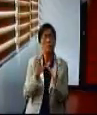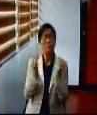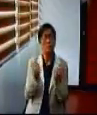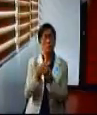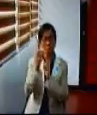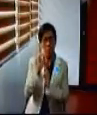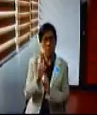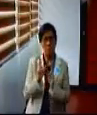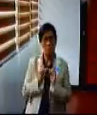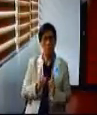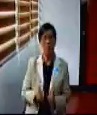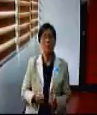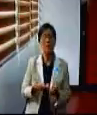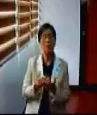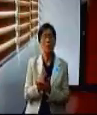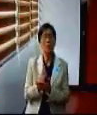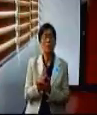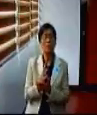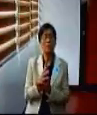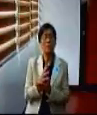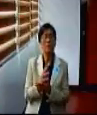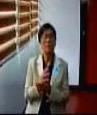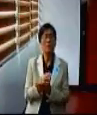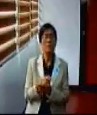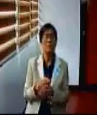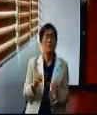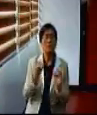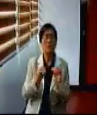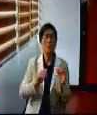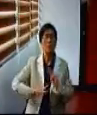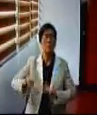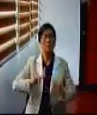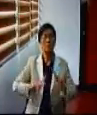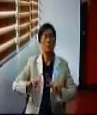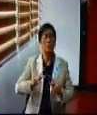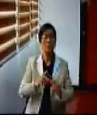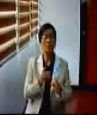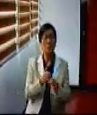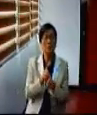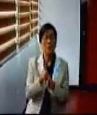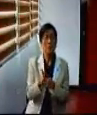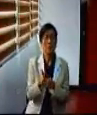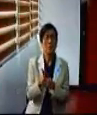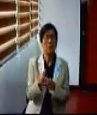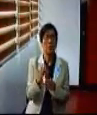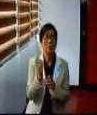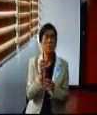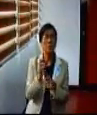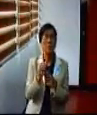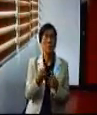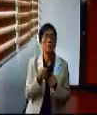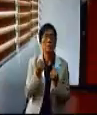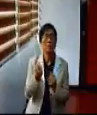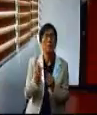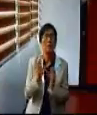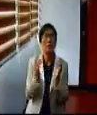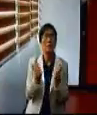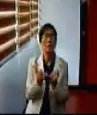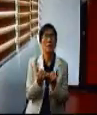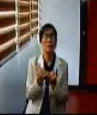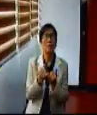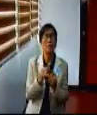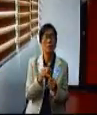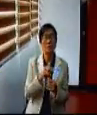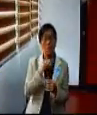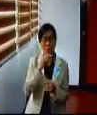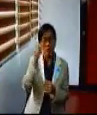rights. And non-performance of due diligence either suggests the company is unaware